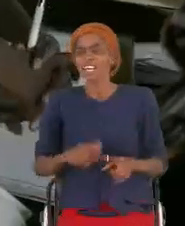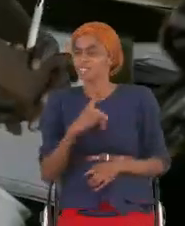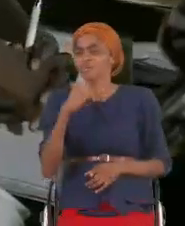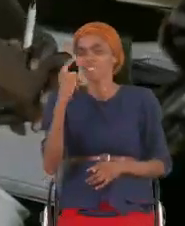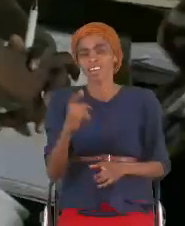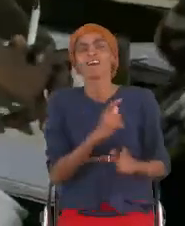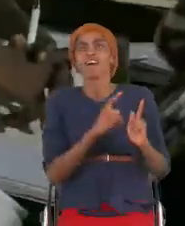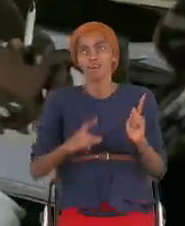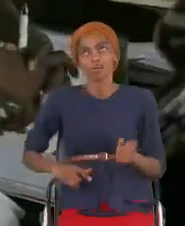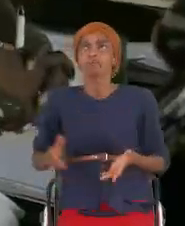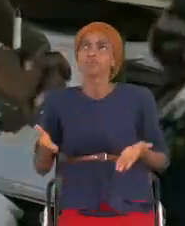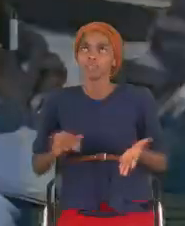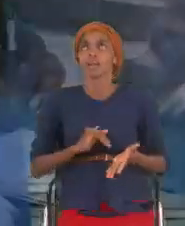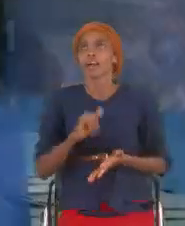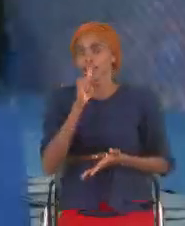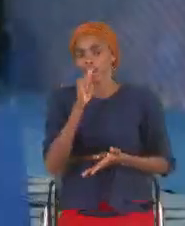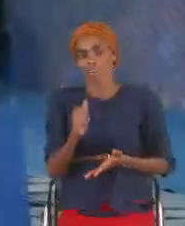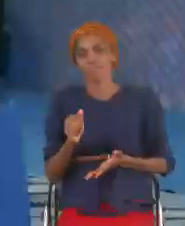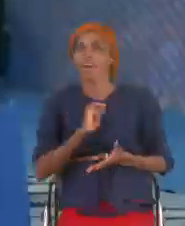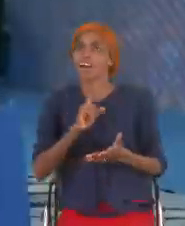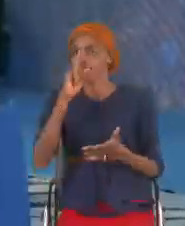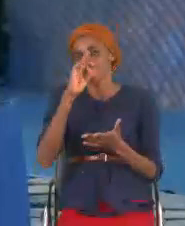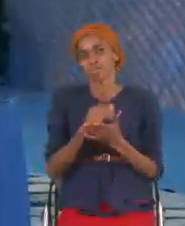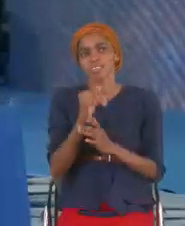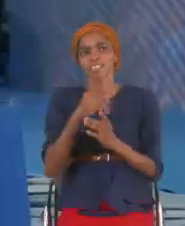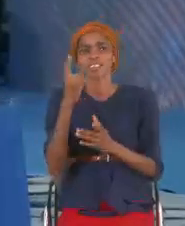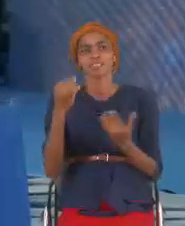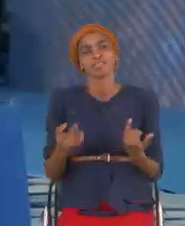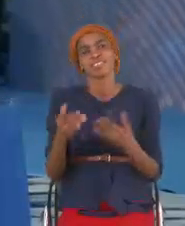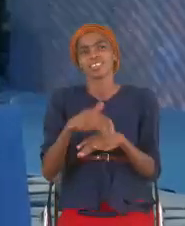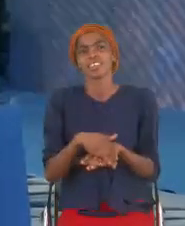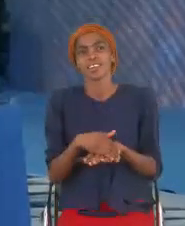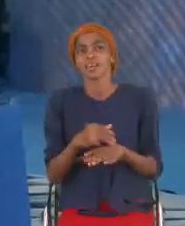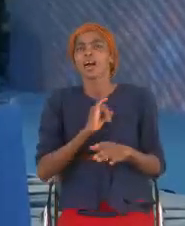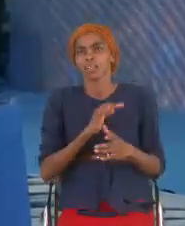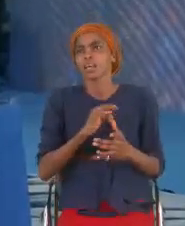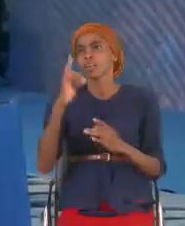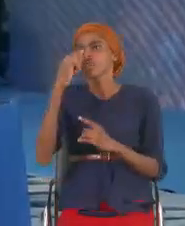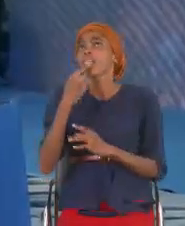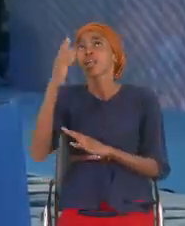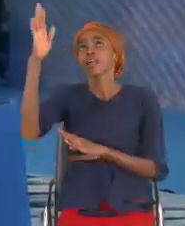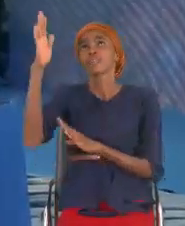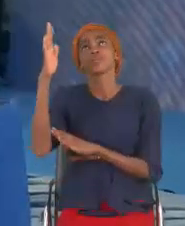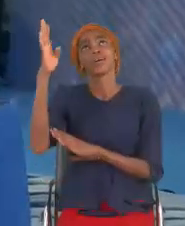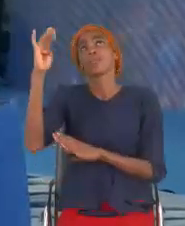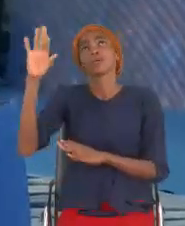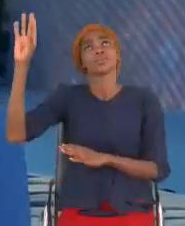Lord, here am I. I trust in you today. And I'll be loyal by your grace. I'll be totally